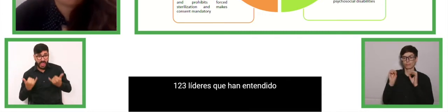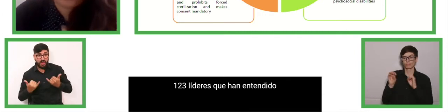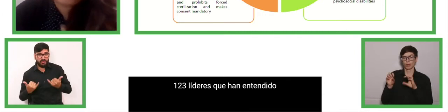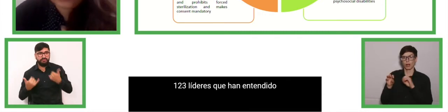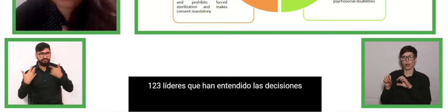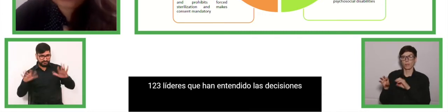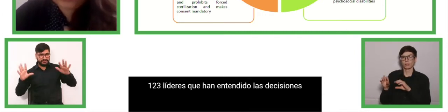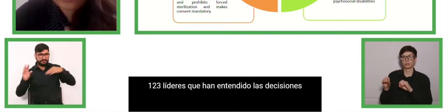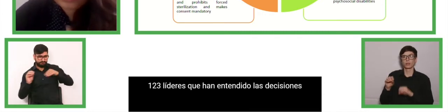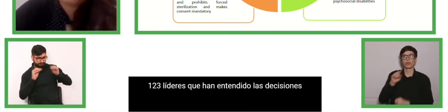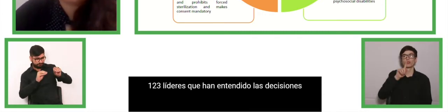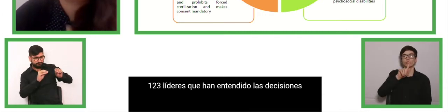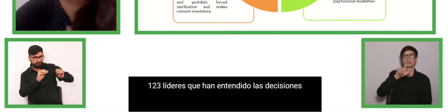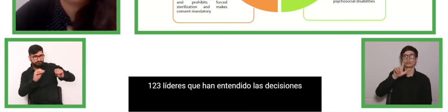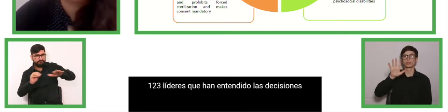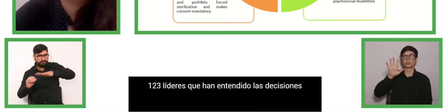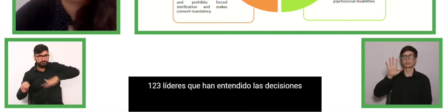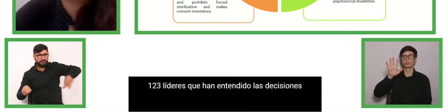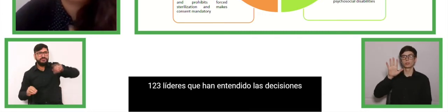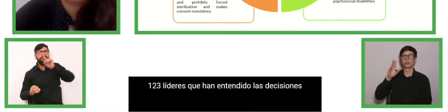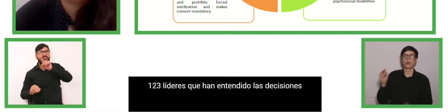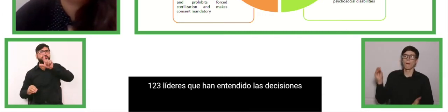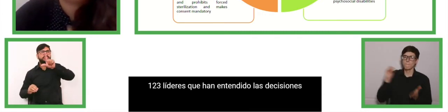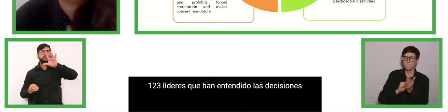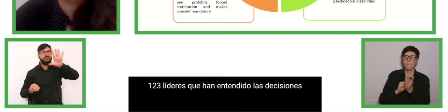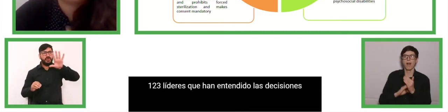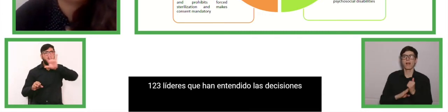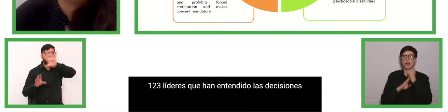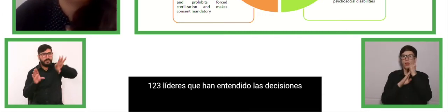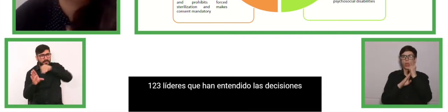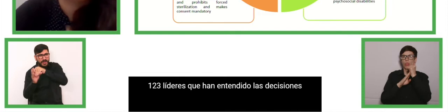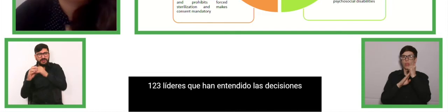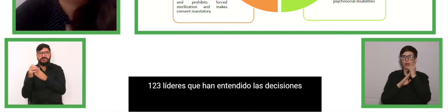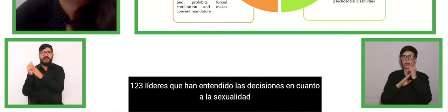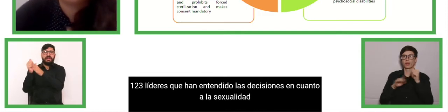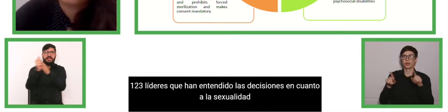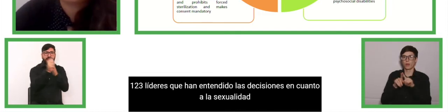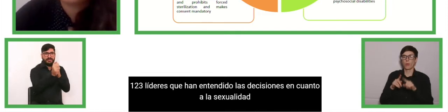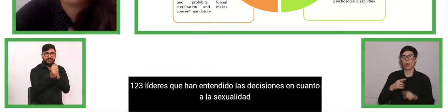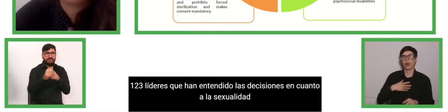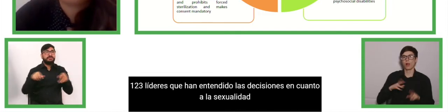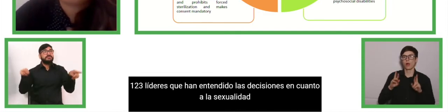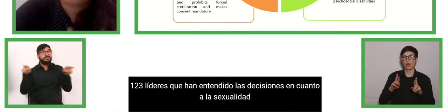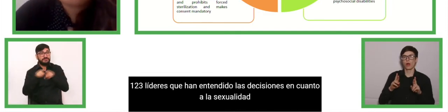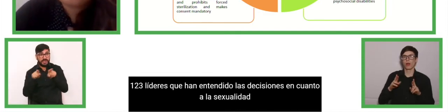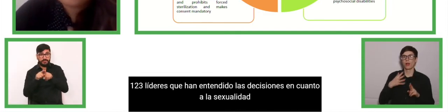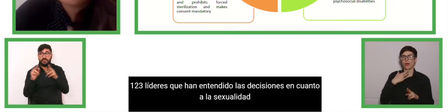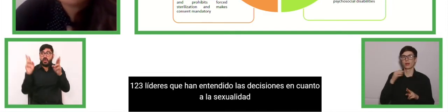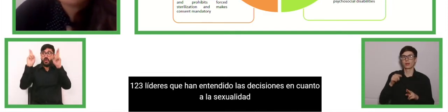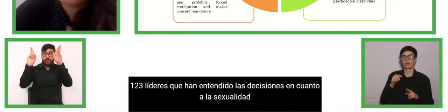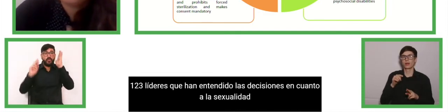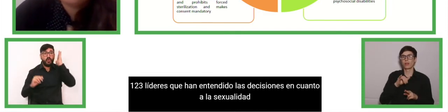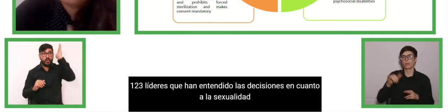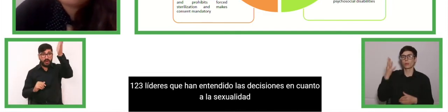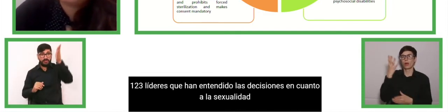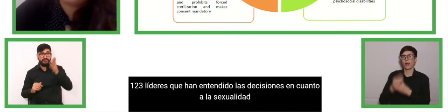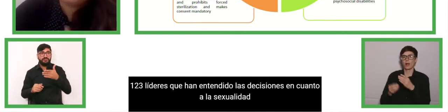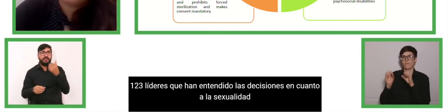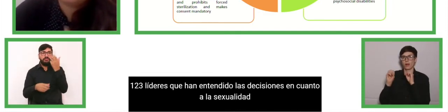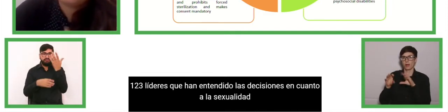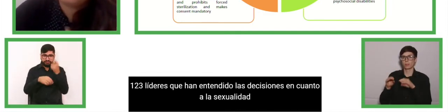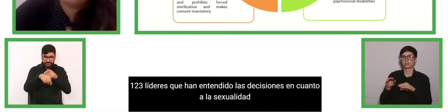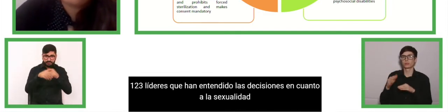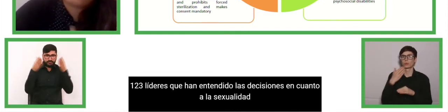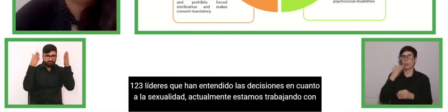175 more leaders that we hope that end their training by the end of next year. A